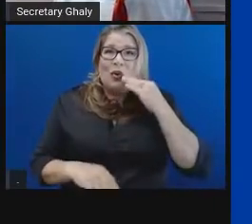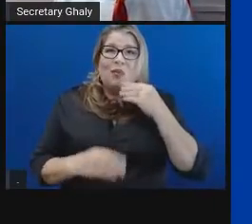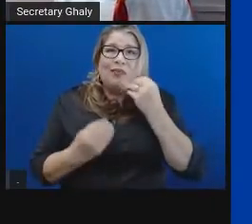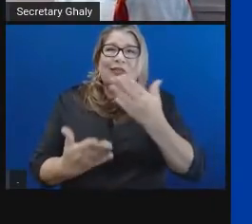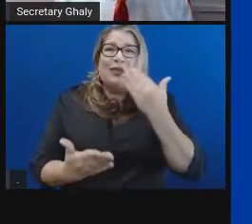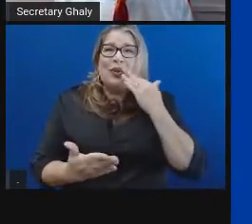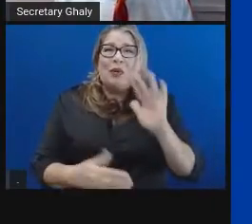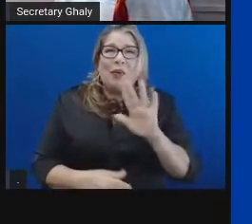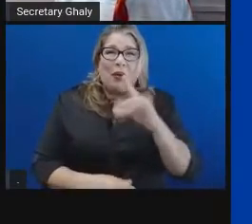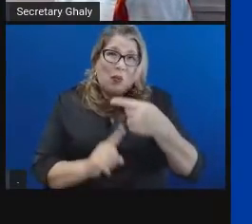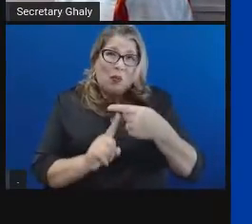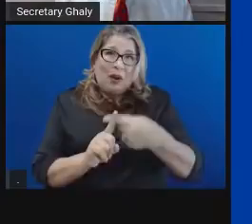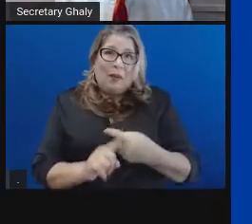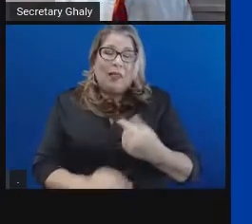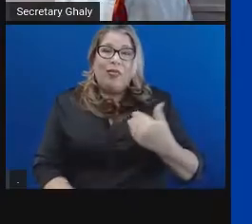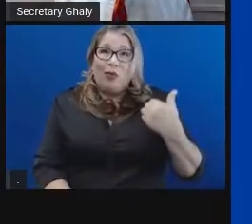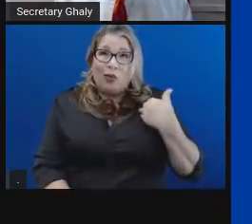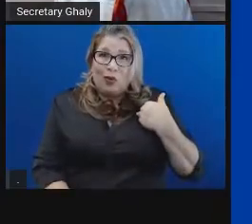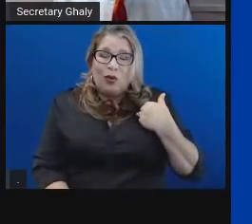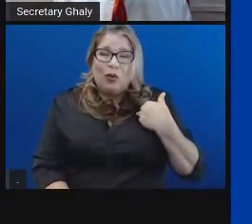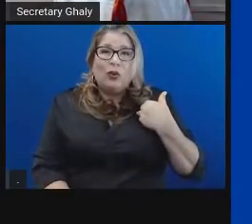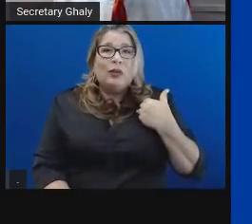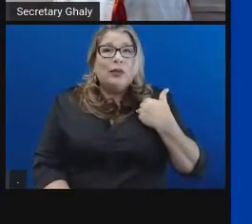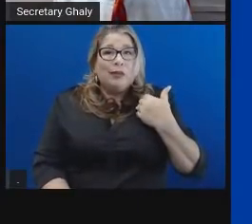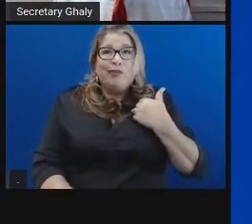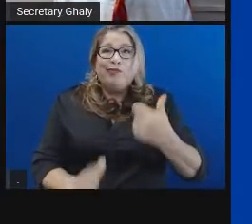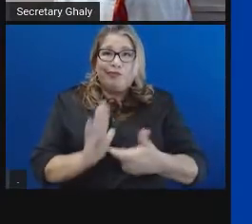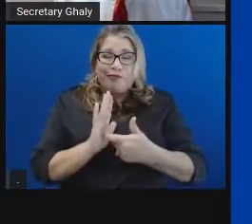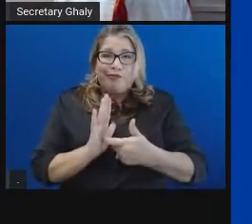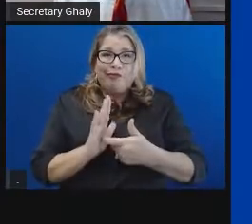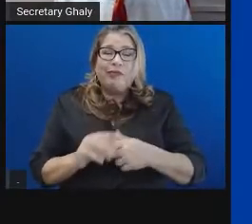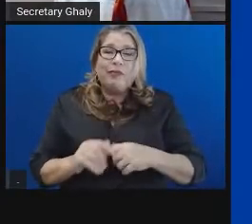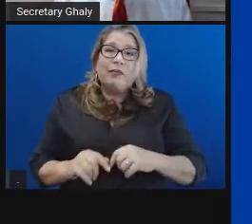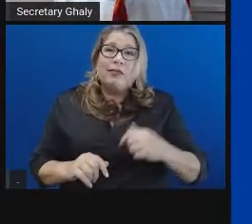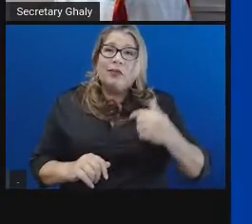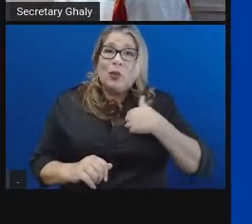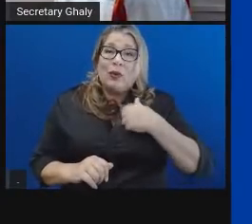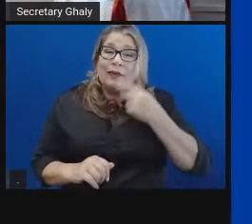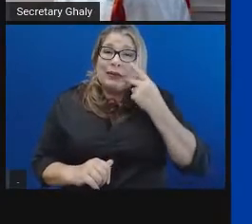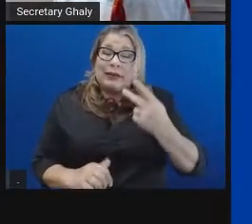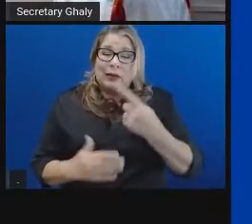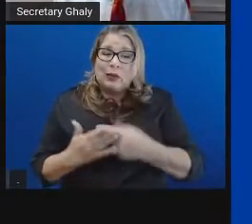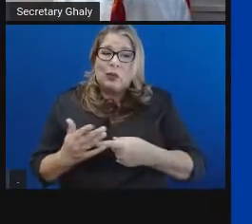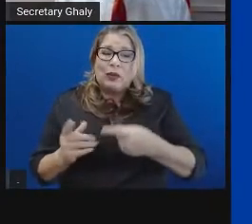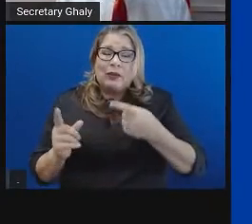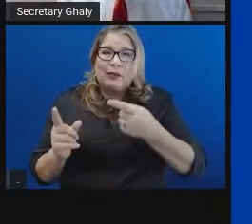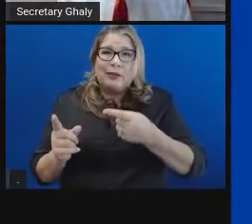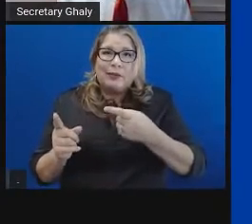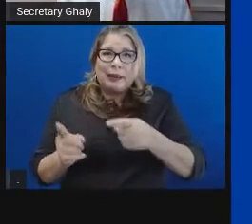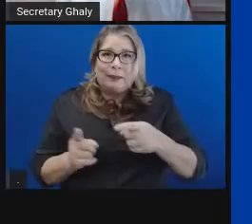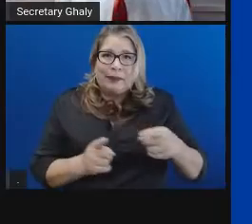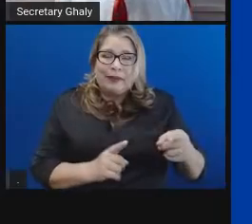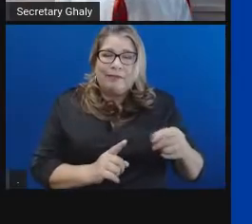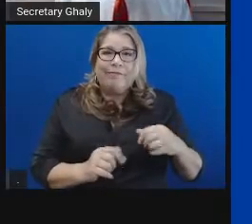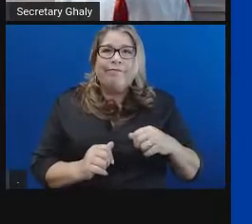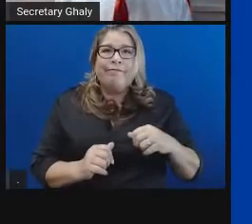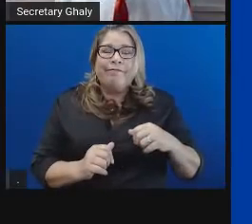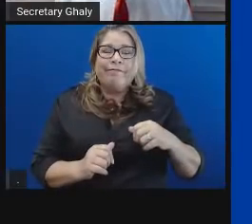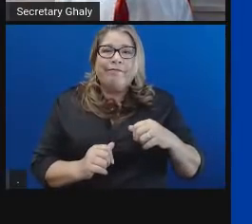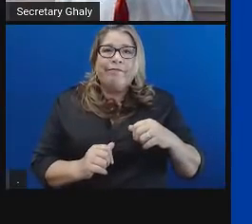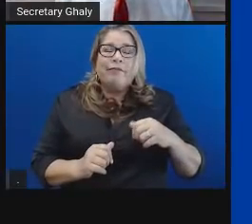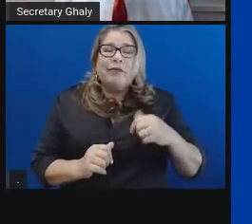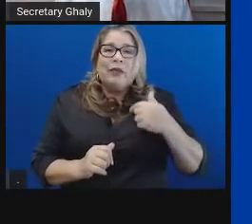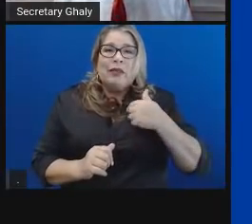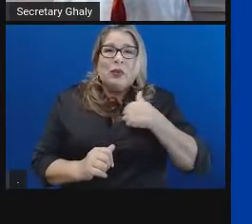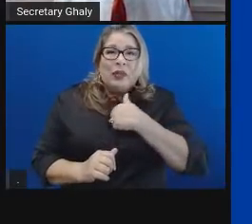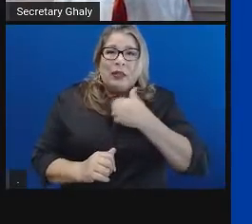We have seen the effects. We knew that because of so many factors like fatigue, the ability